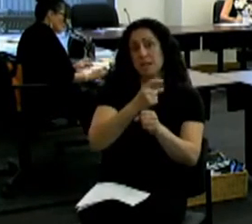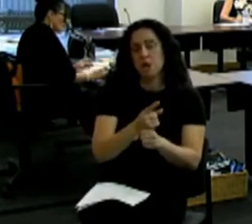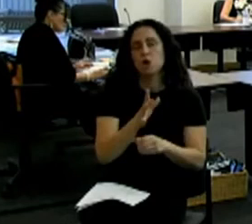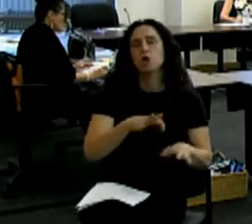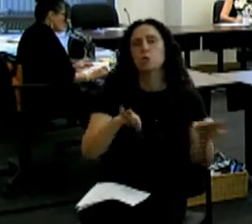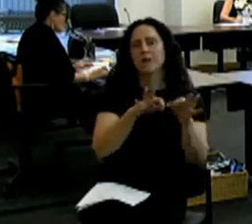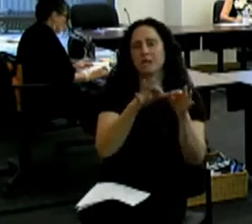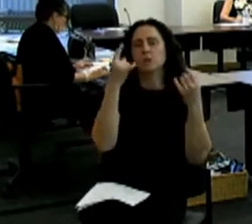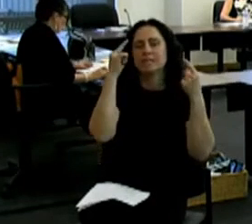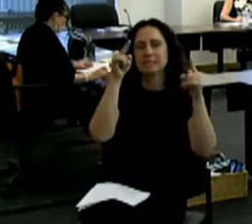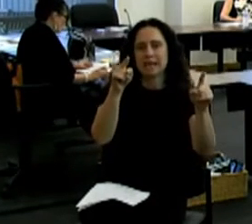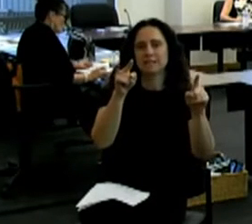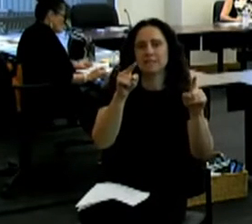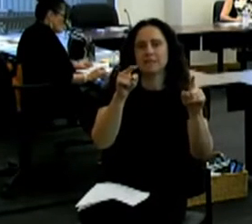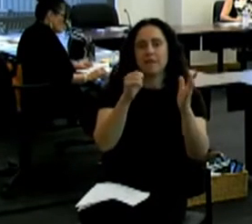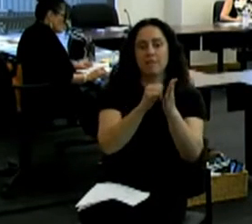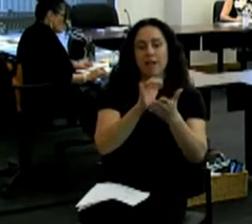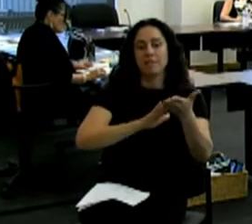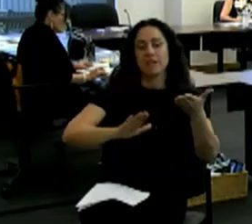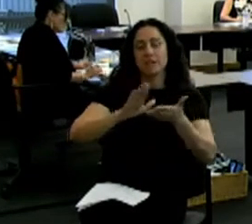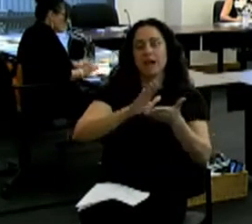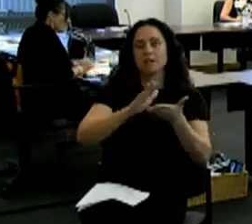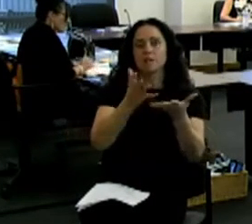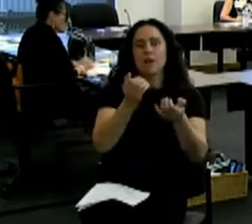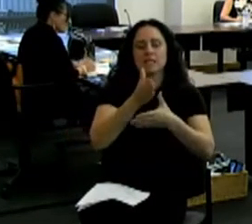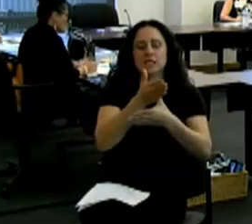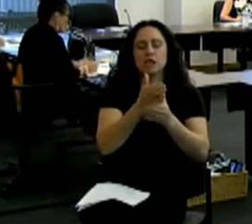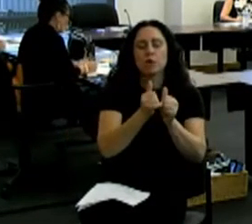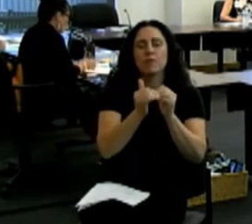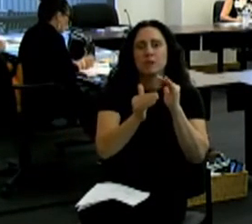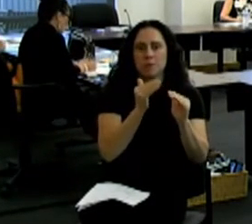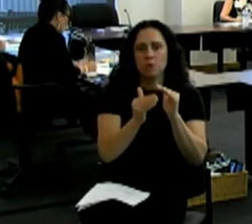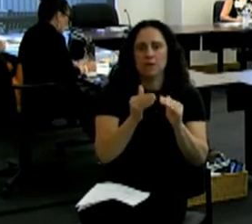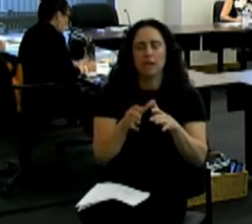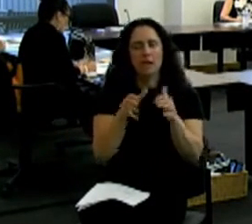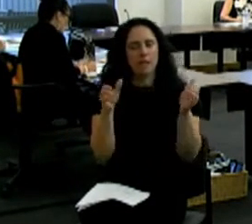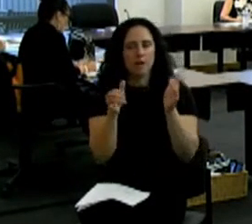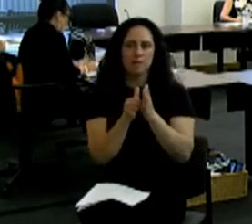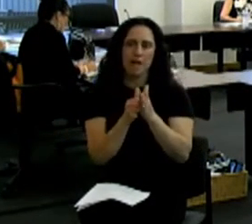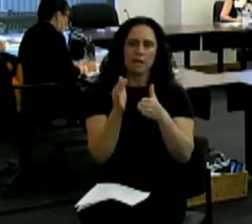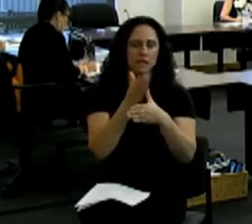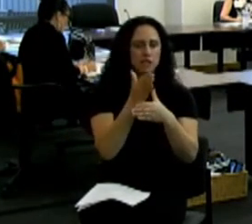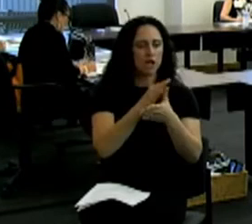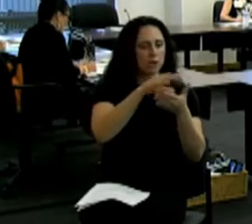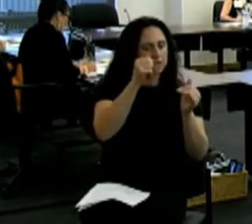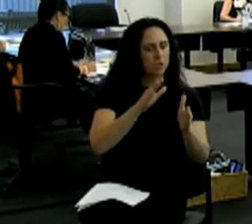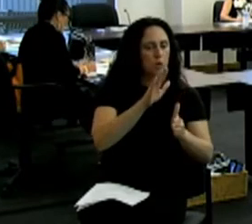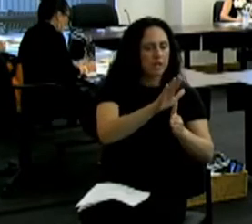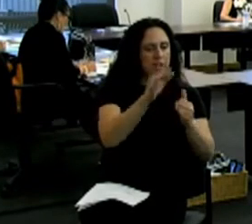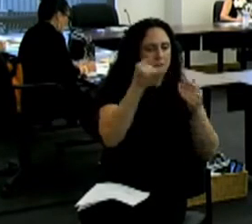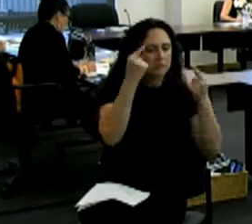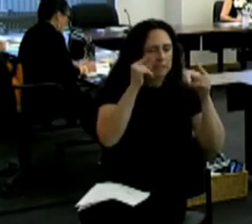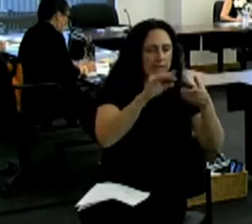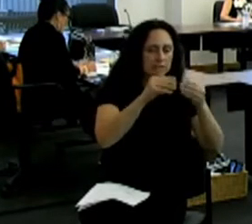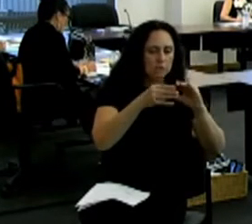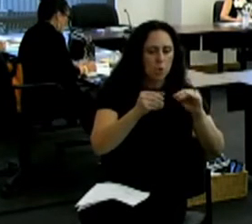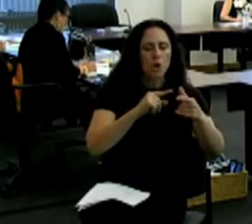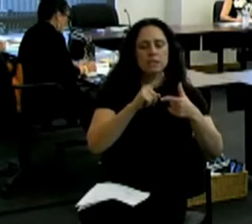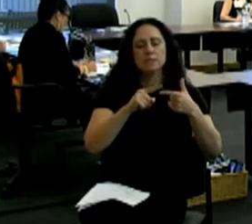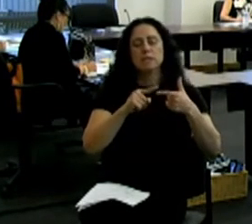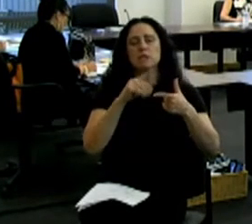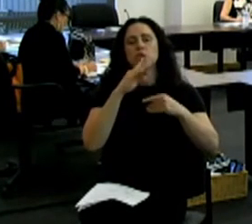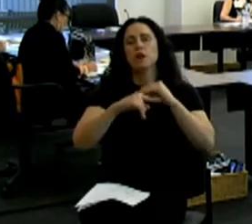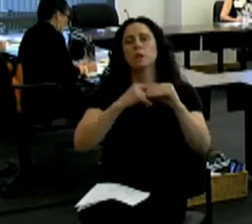critical successes that the college has to share with the community. And a lot of that is, again, sharing student success stories, talking